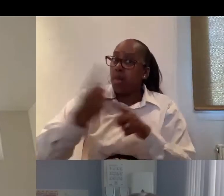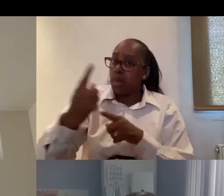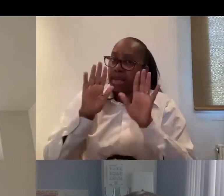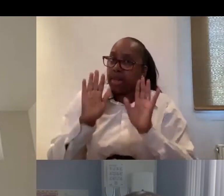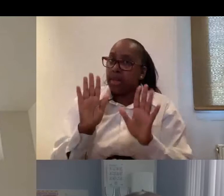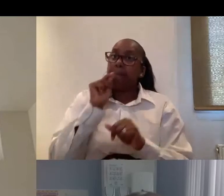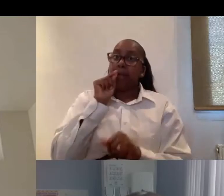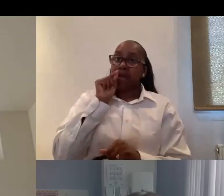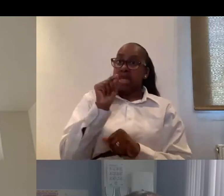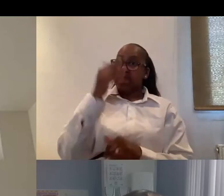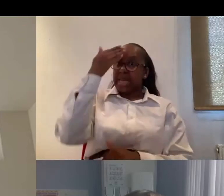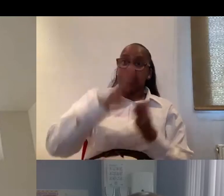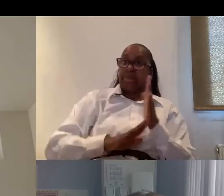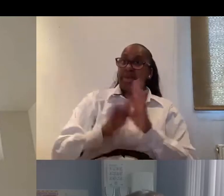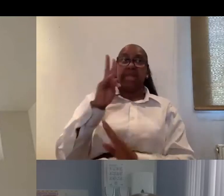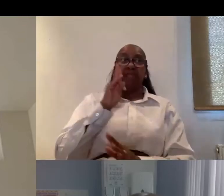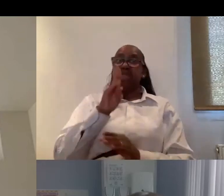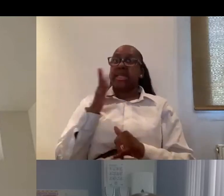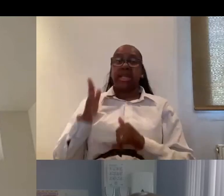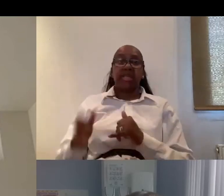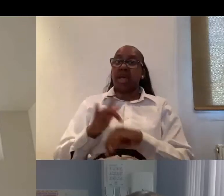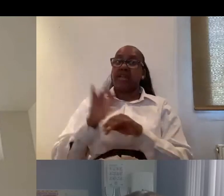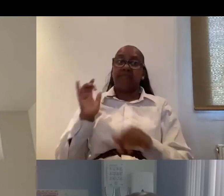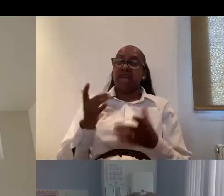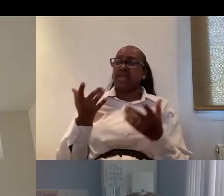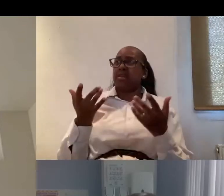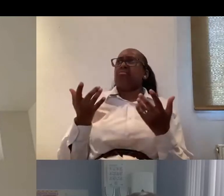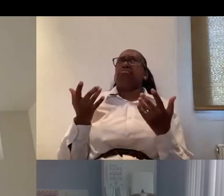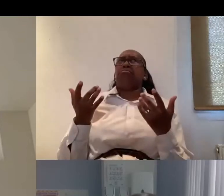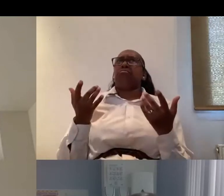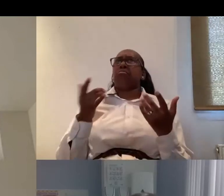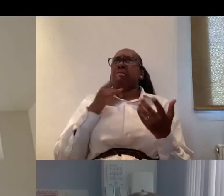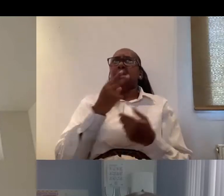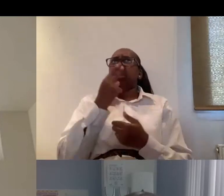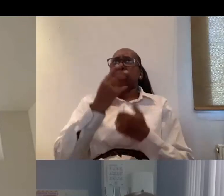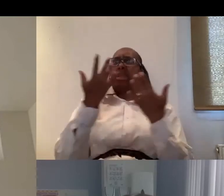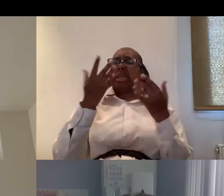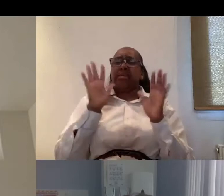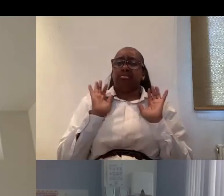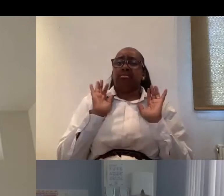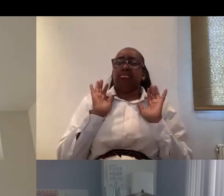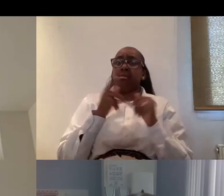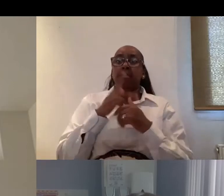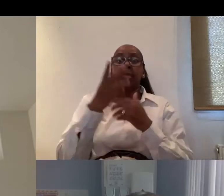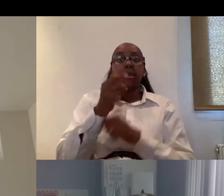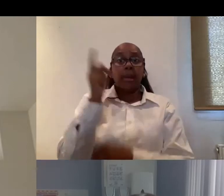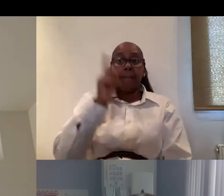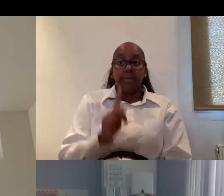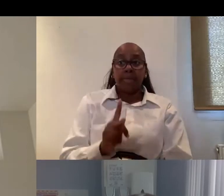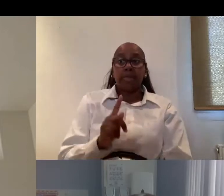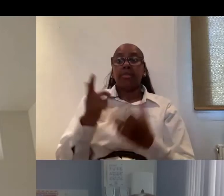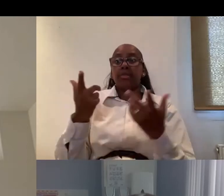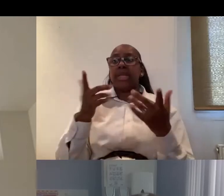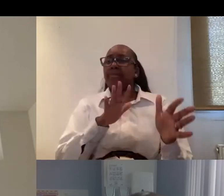My personal experiences, I've never really seen any side effects last longer than a couple of days. And for some people, yes, they are a